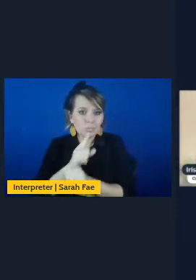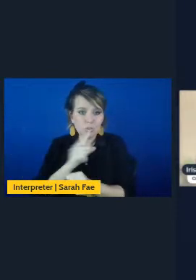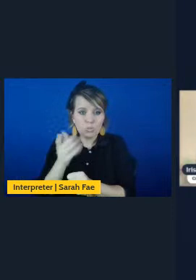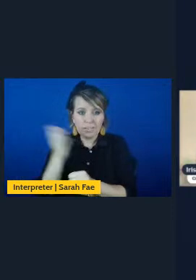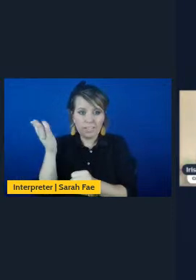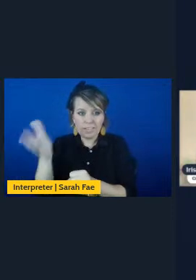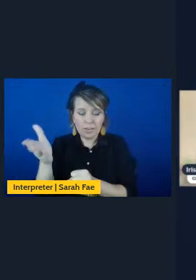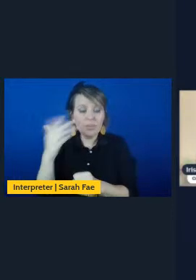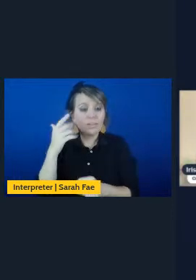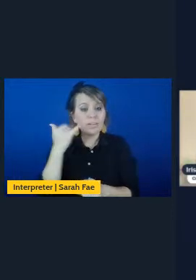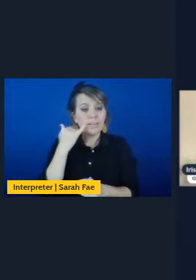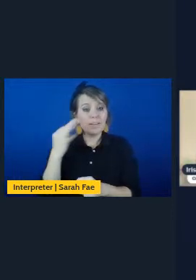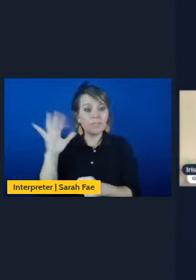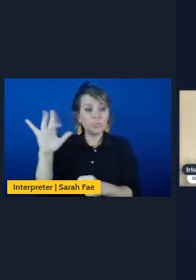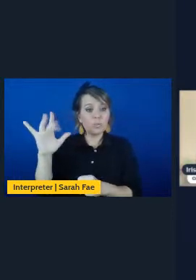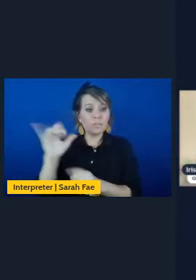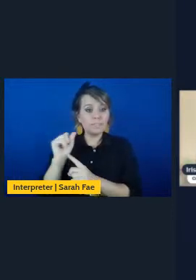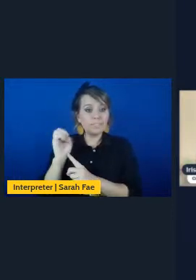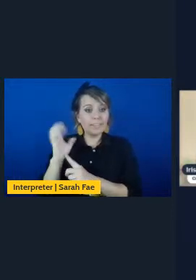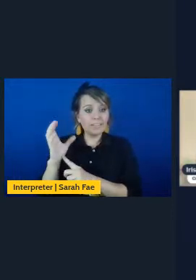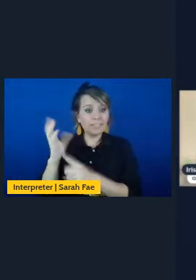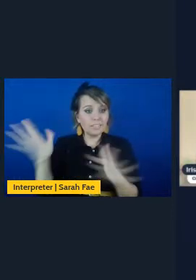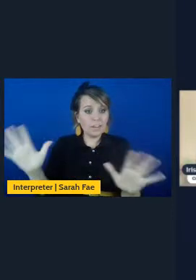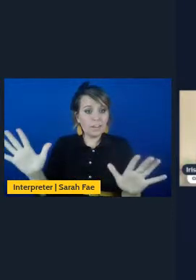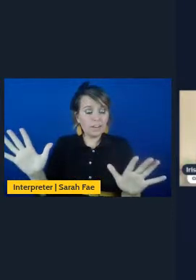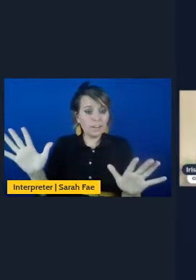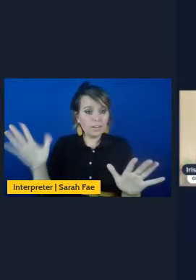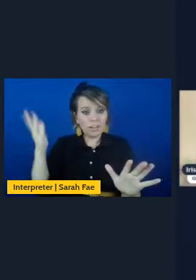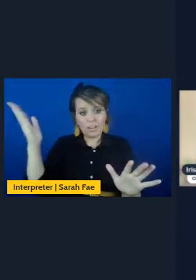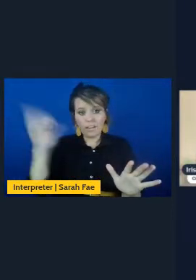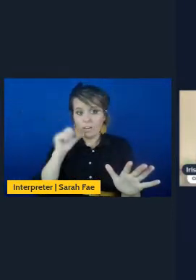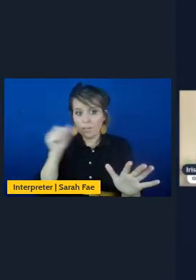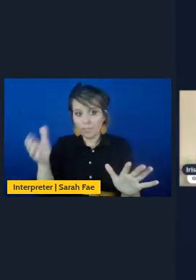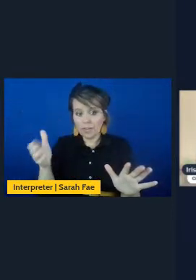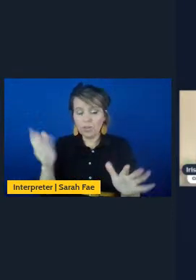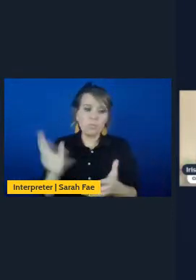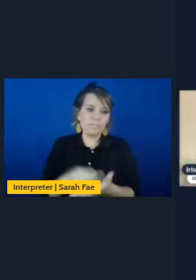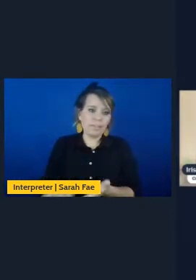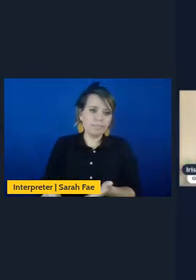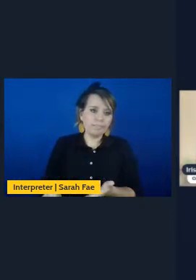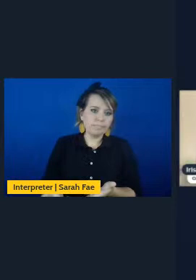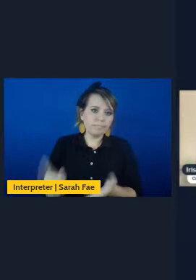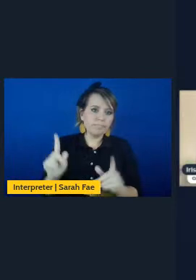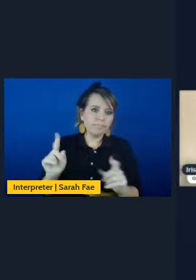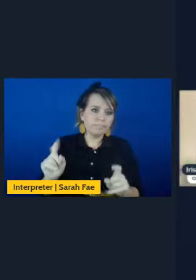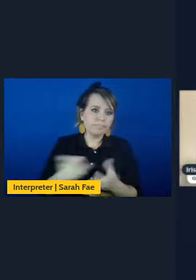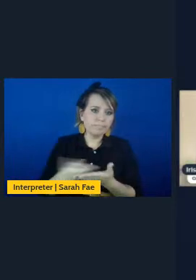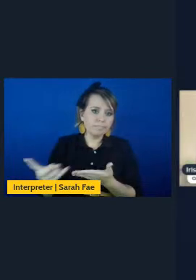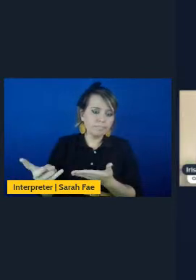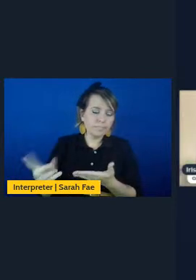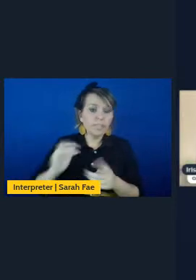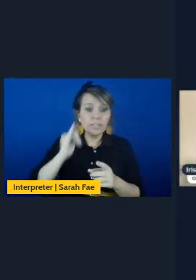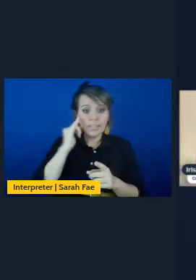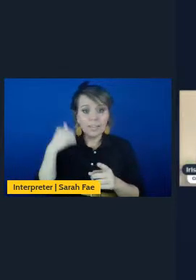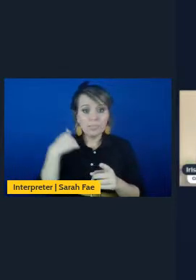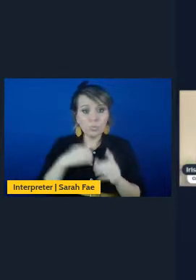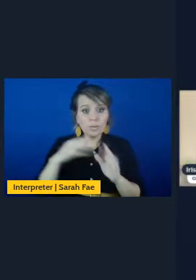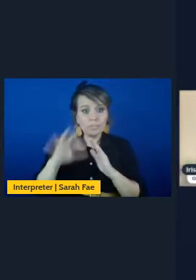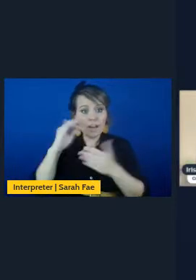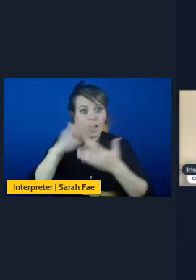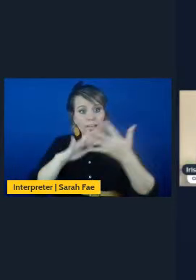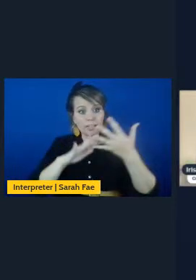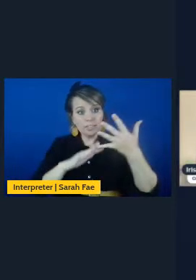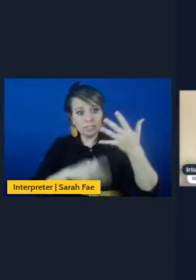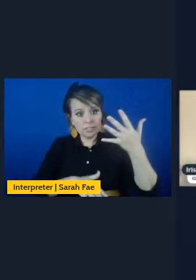25 seconds are done and the item is not there, the test is going to fail. But if we find the item within this total timeout